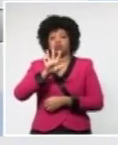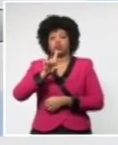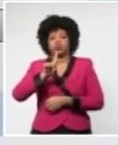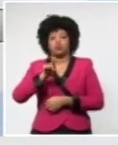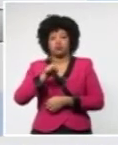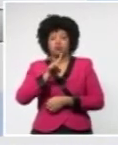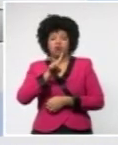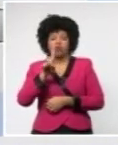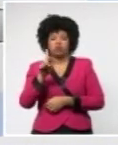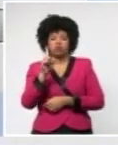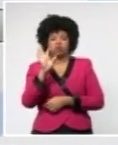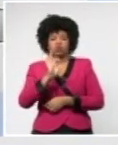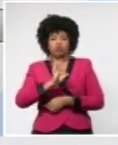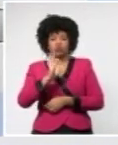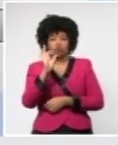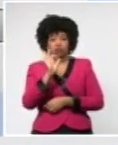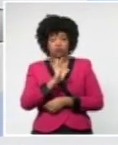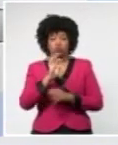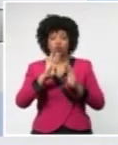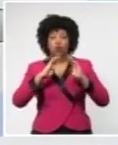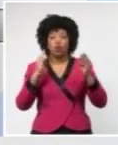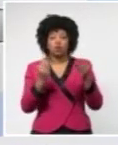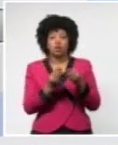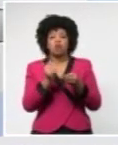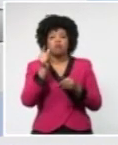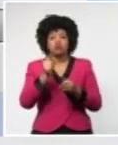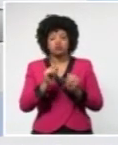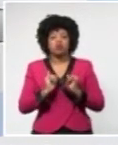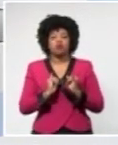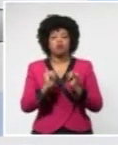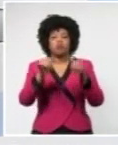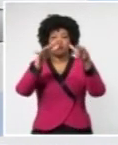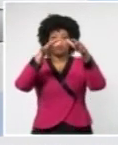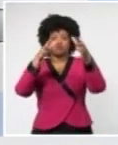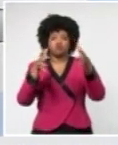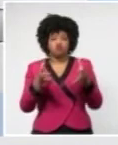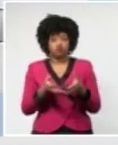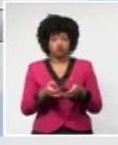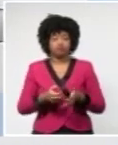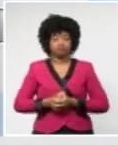3,114 people died in our region for a cumulative of